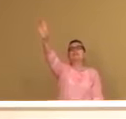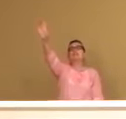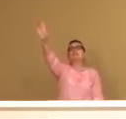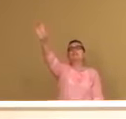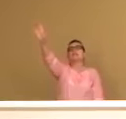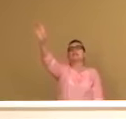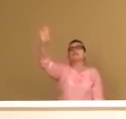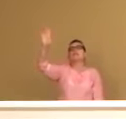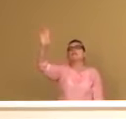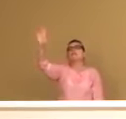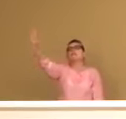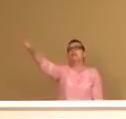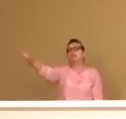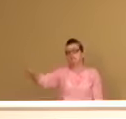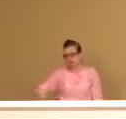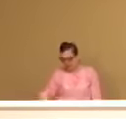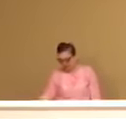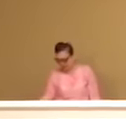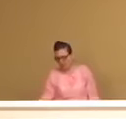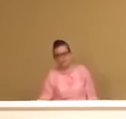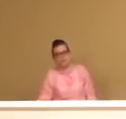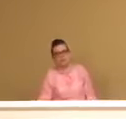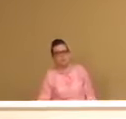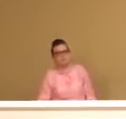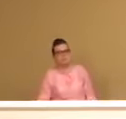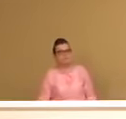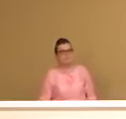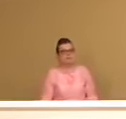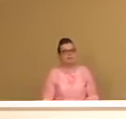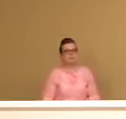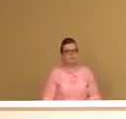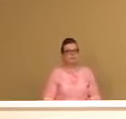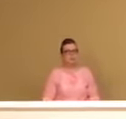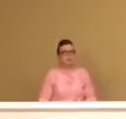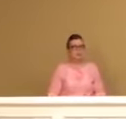the praise in Jesus' name for doing it. Thank you for it, Lord. Amen. Amen. Amen. God bless you, Lord.